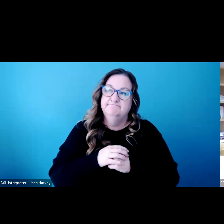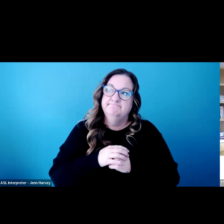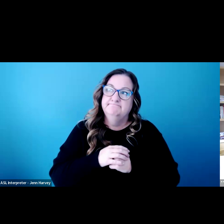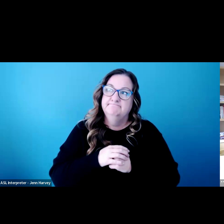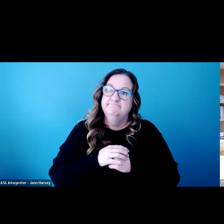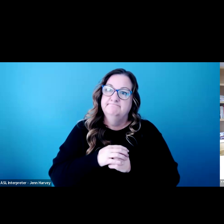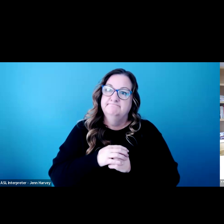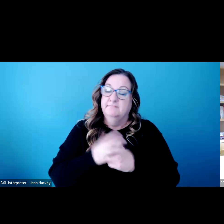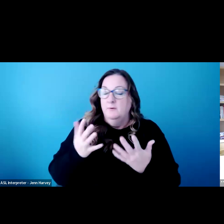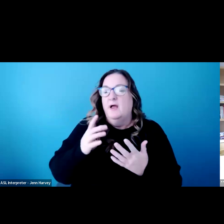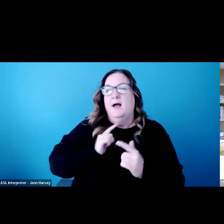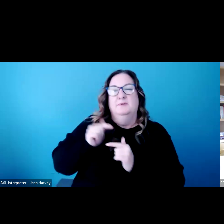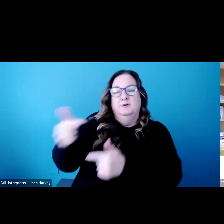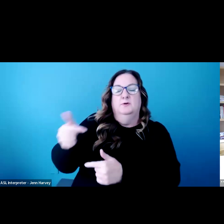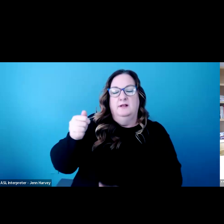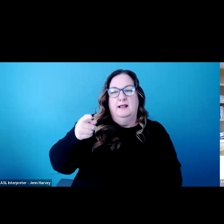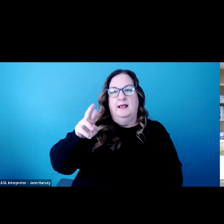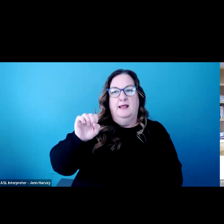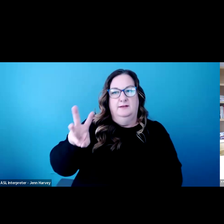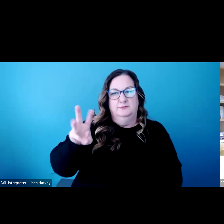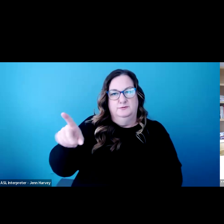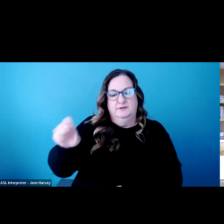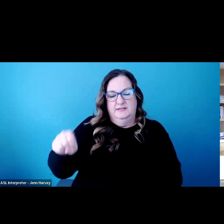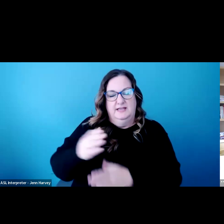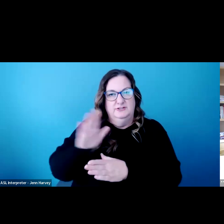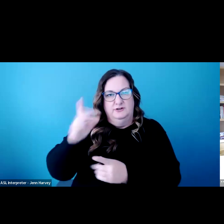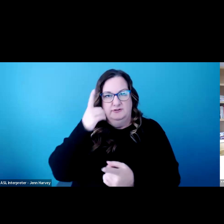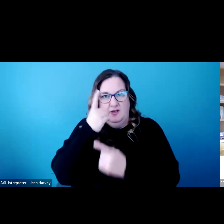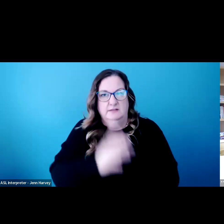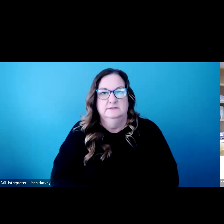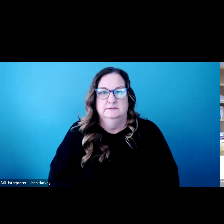don't know. If you have other thoughts on this, I'm gonna turn it over to you if you have other great thoughts on this. This is a tough one.